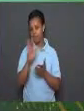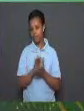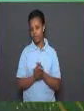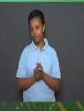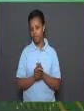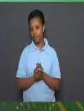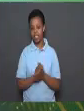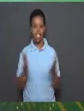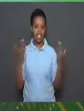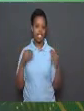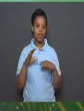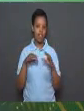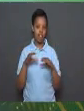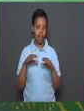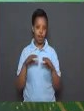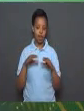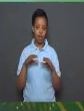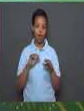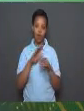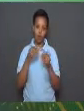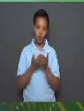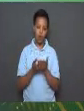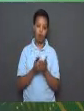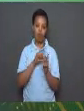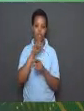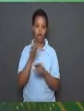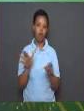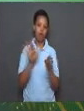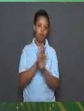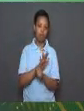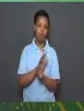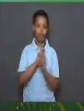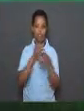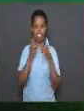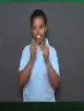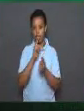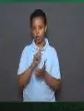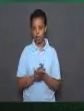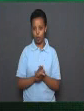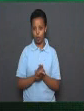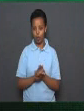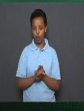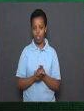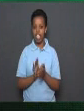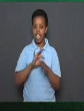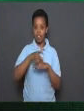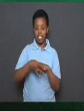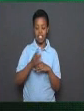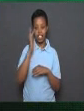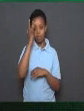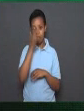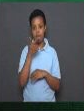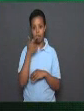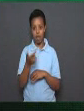Hello again, everyone. I hope you were able to complete this activity. You may have written